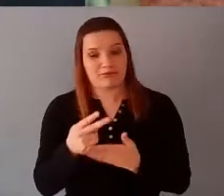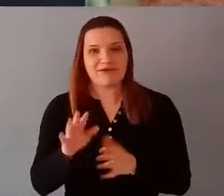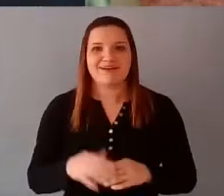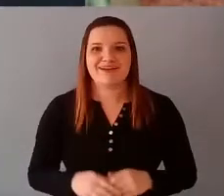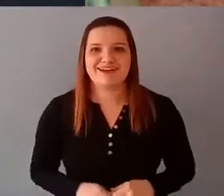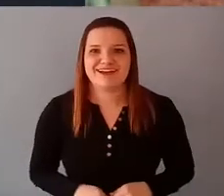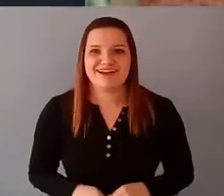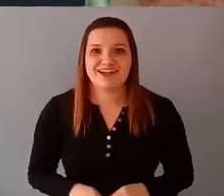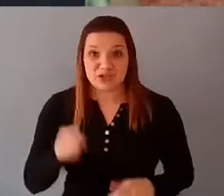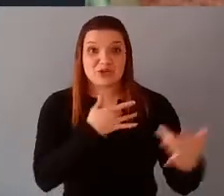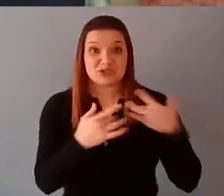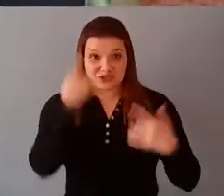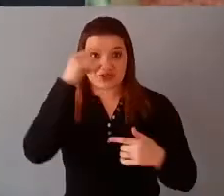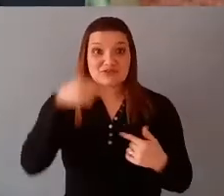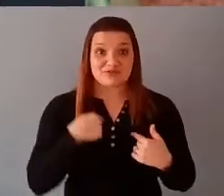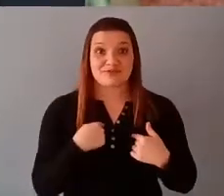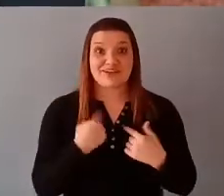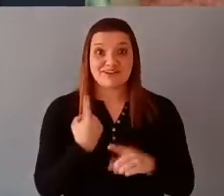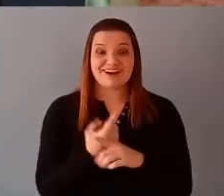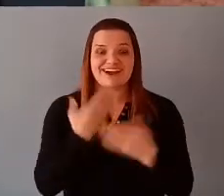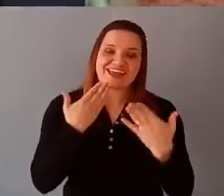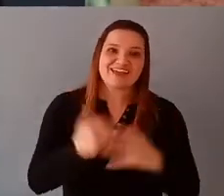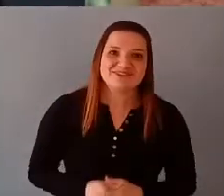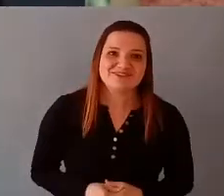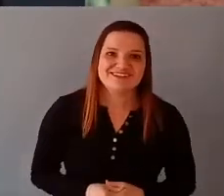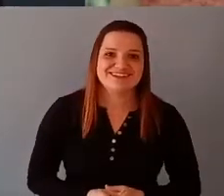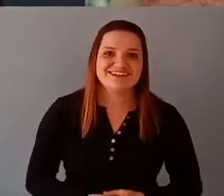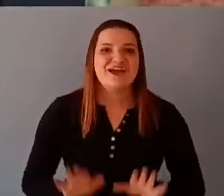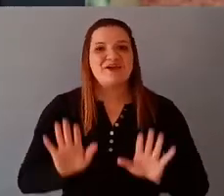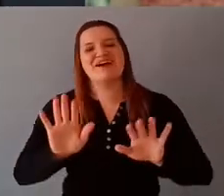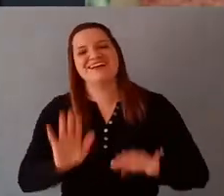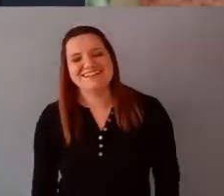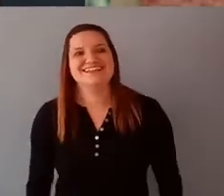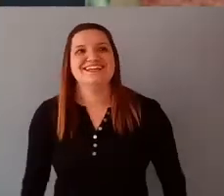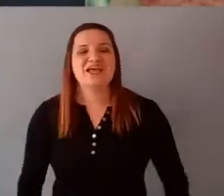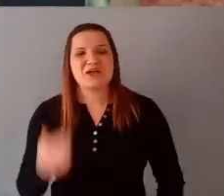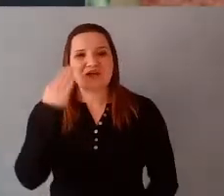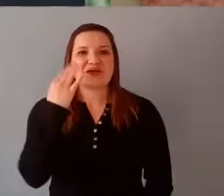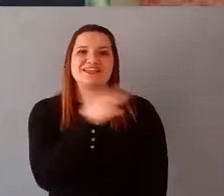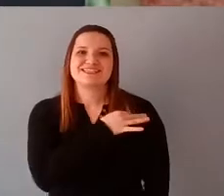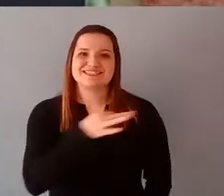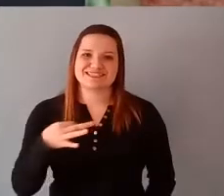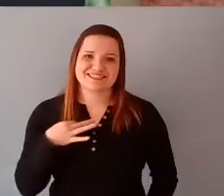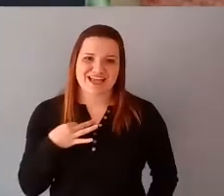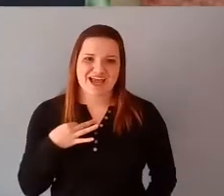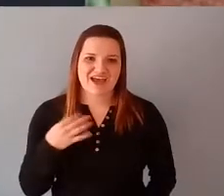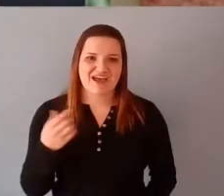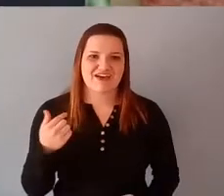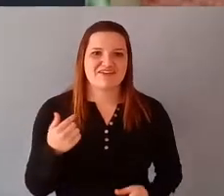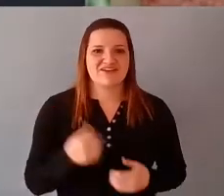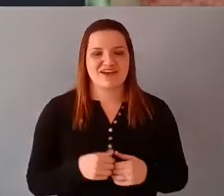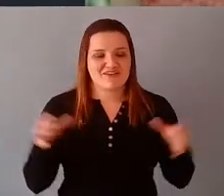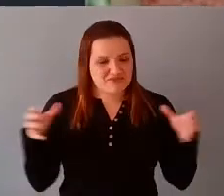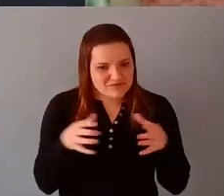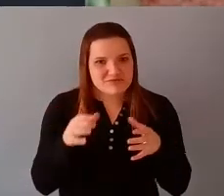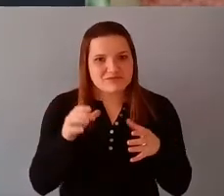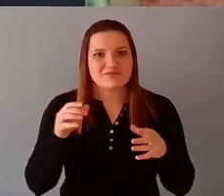really concerned for me. Thank you. Yeah. Well, even the staff for our employee huddle tomorrow, the staff members are